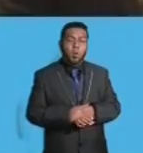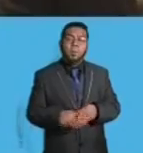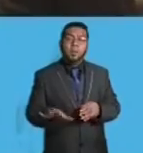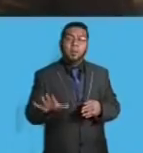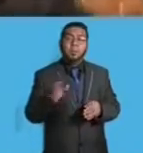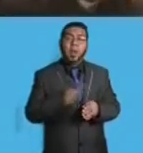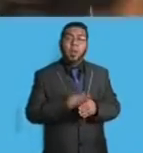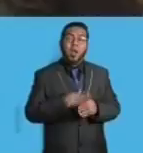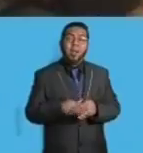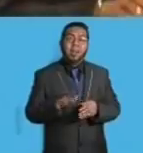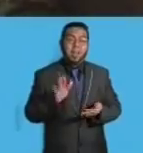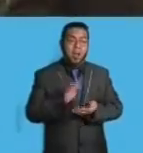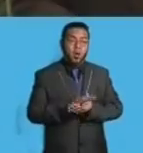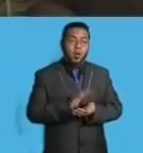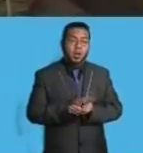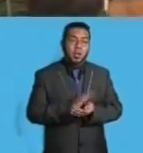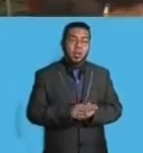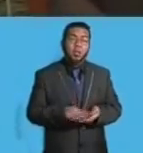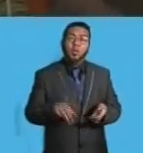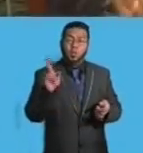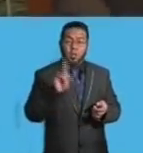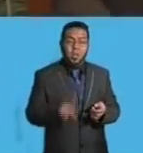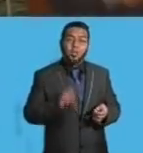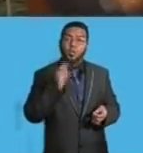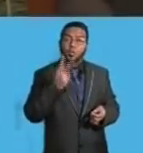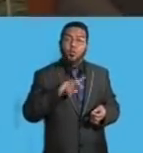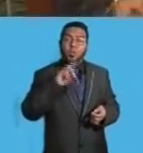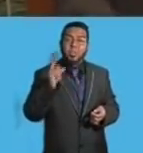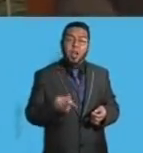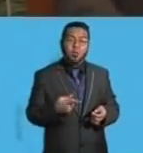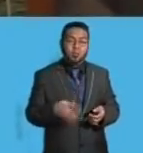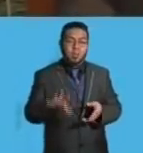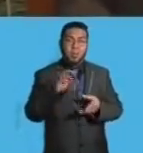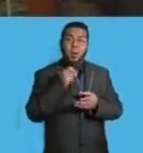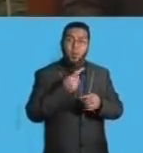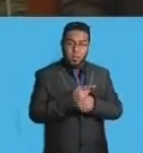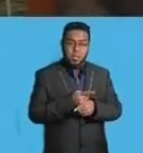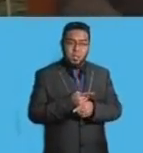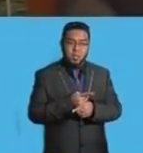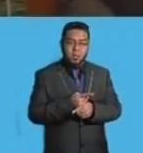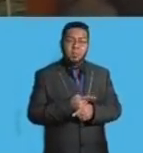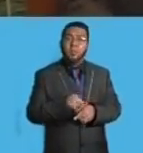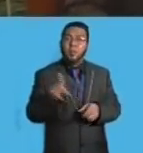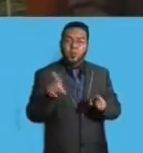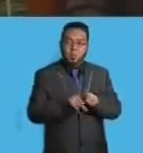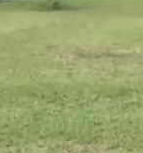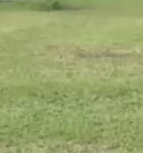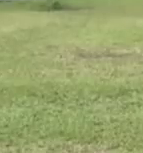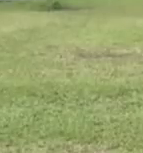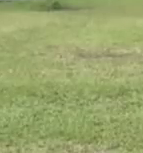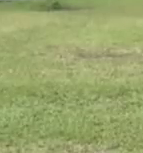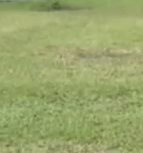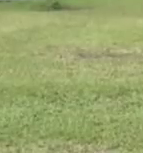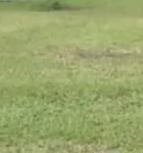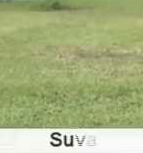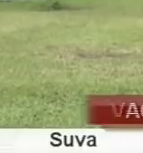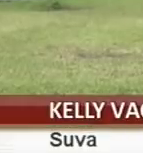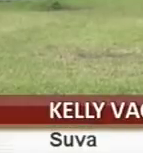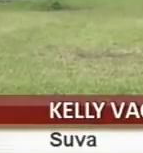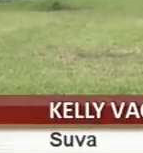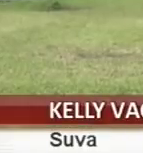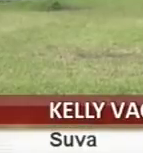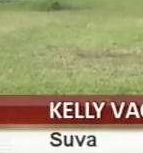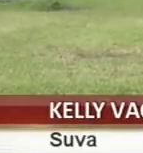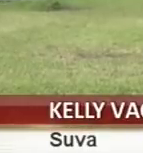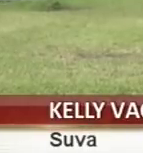Yangona seedlings. Today, Pio earns $2,000 per week, Madam Speaker, from the sale of Dalo. Koya says the